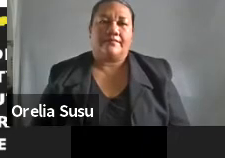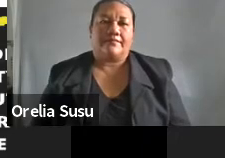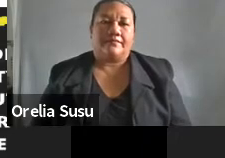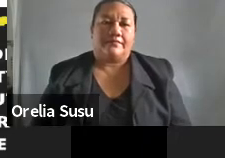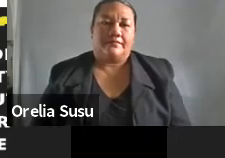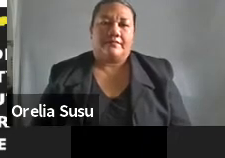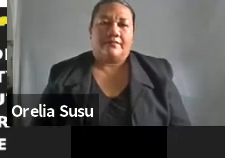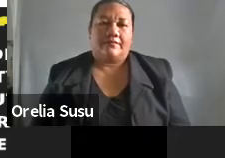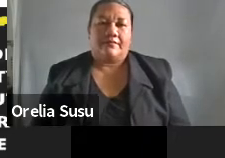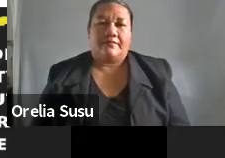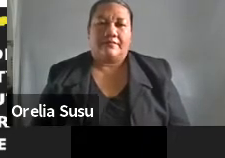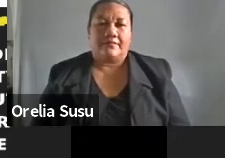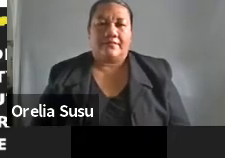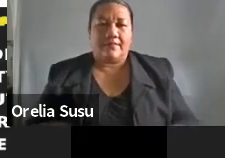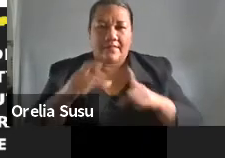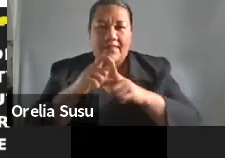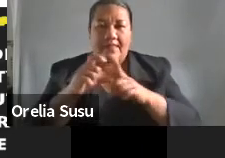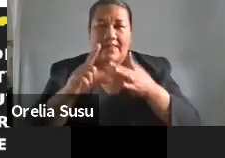So DIVA for equality.